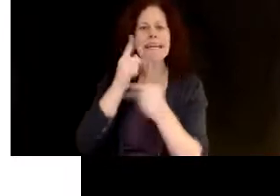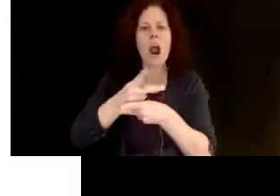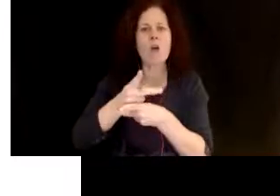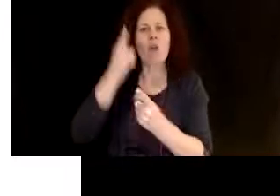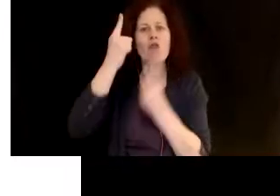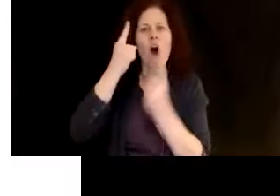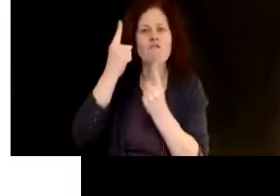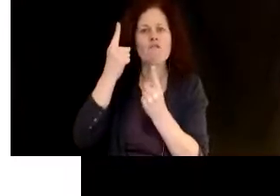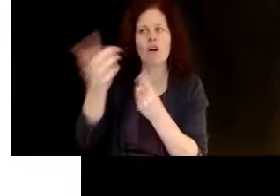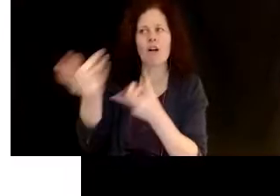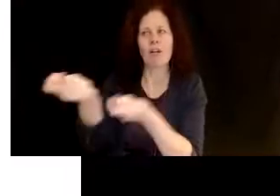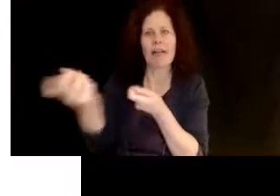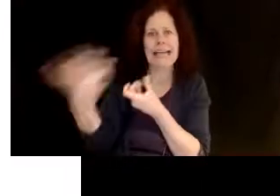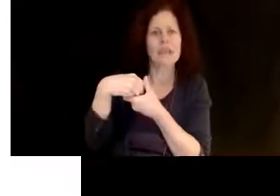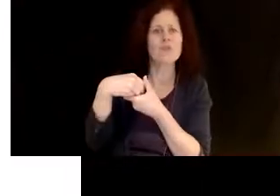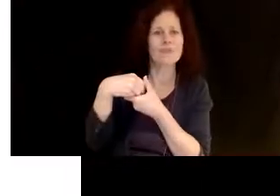slide.